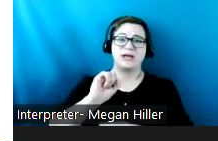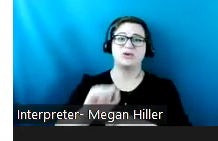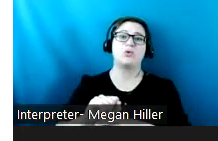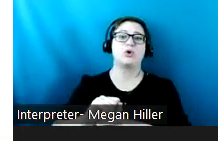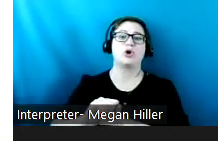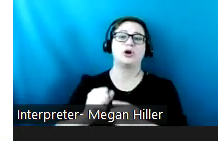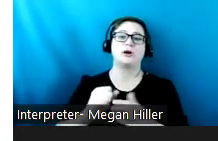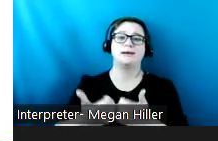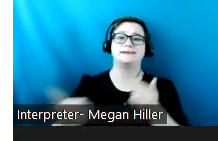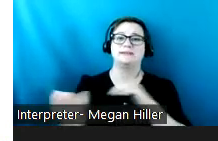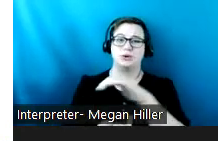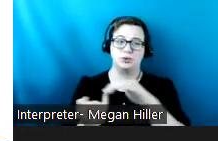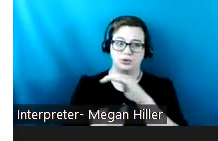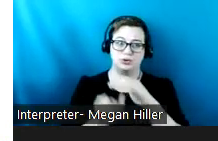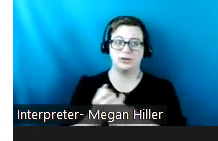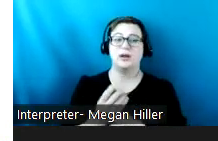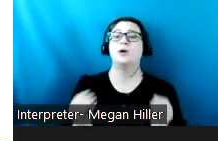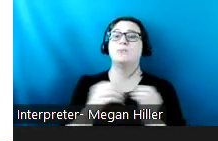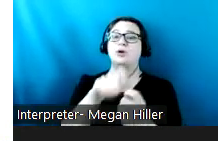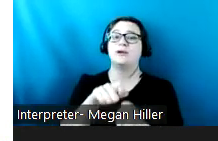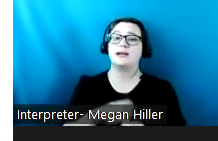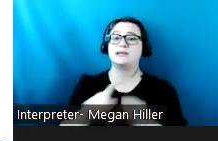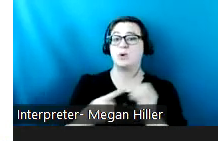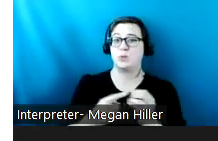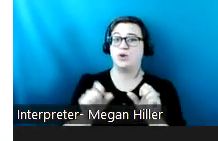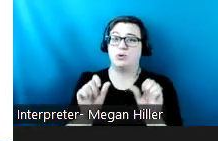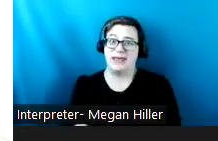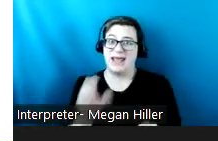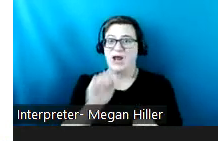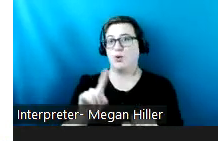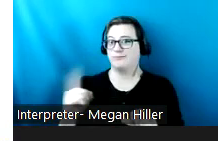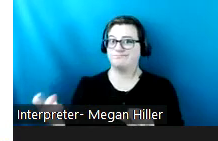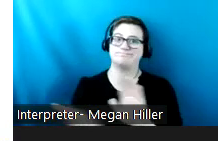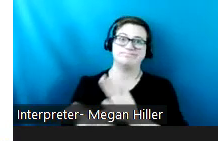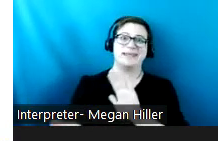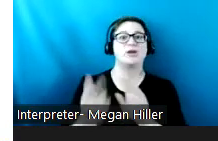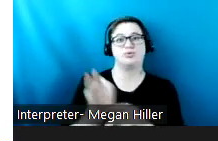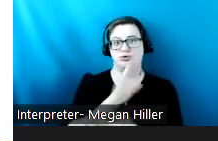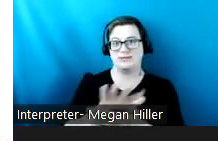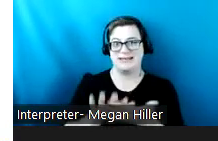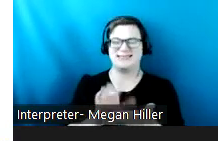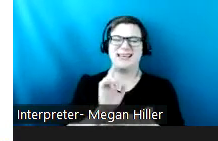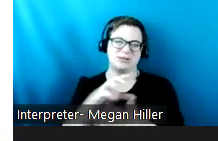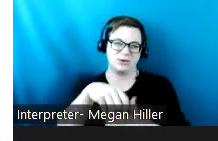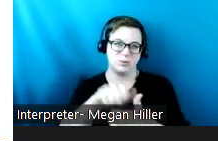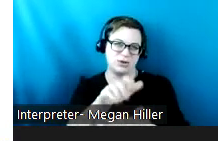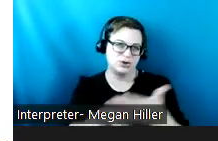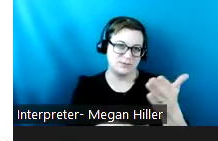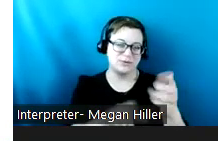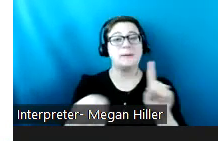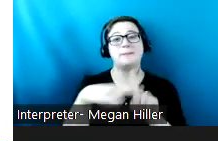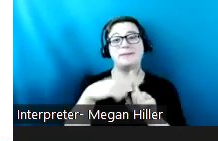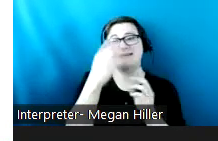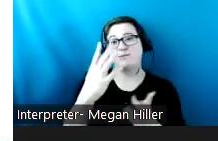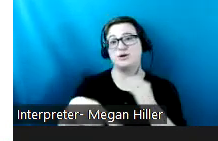details on when these interventions can and cannot be used is in this chapter, along with information about policies